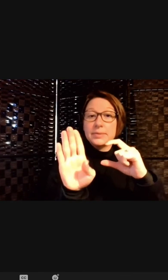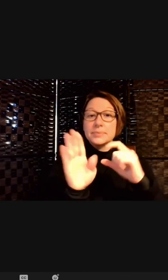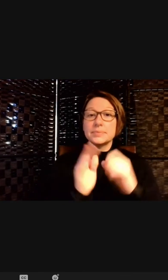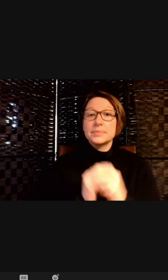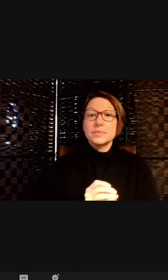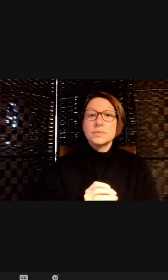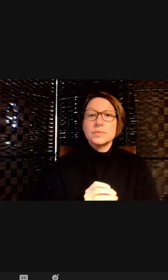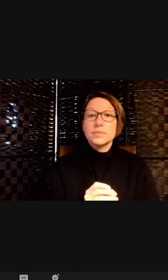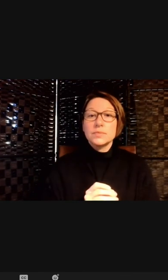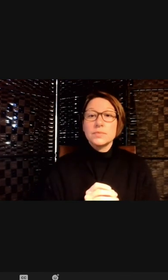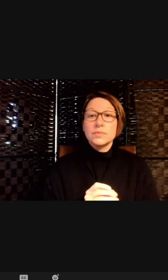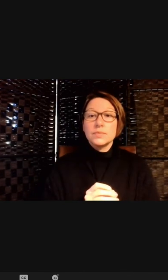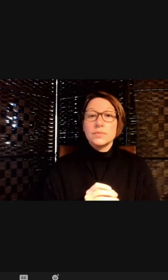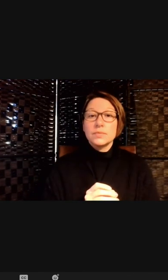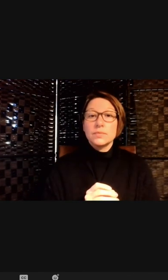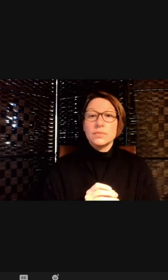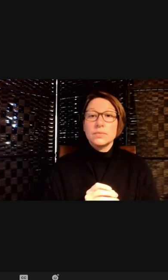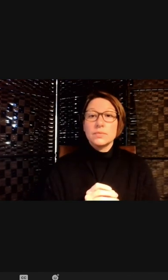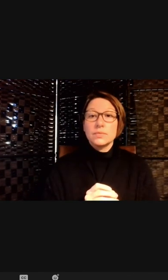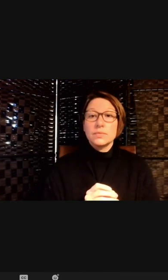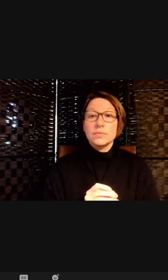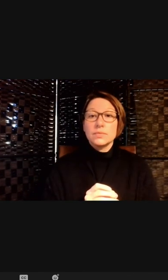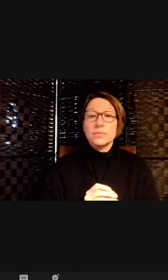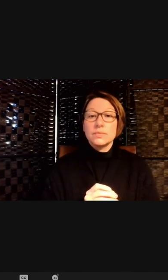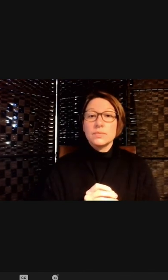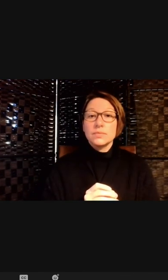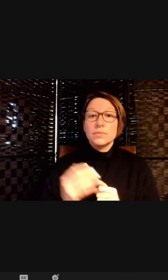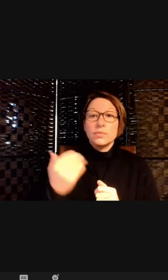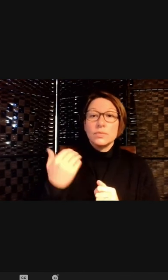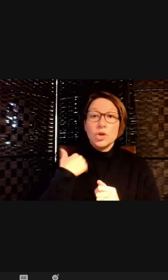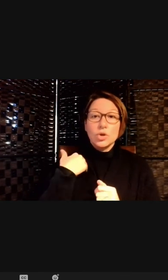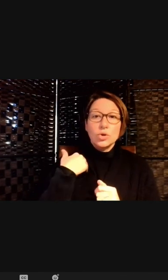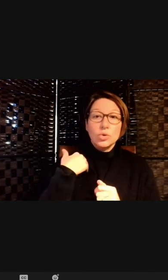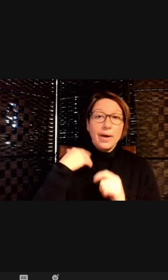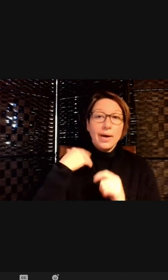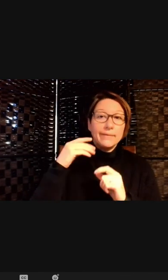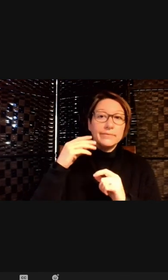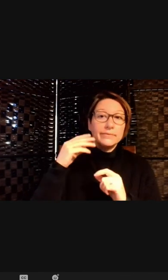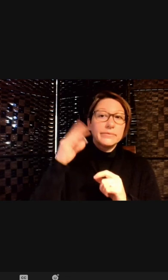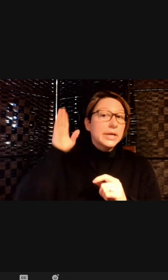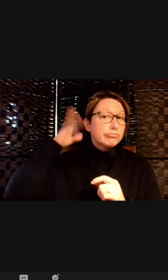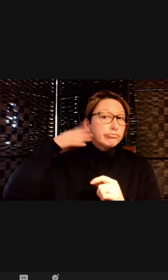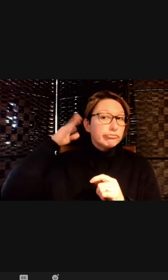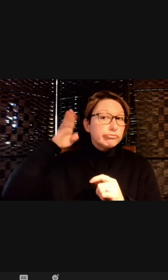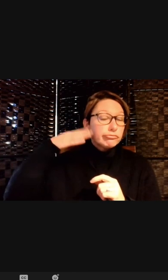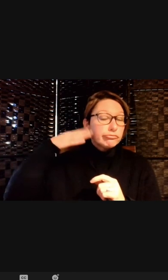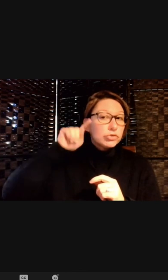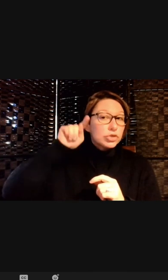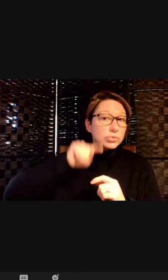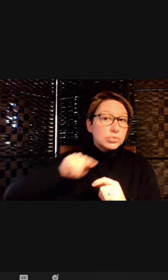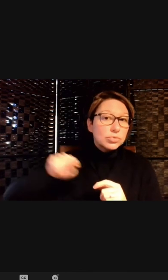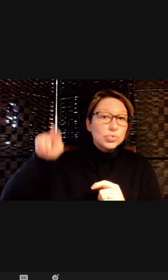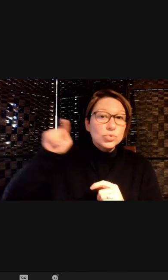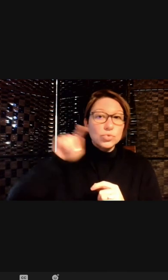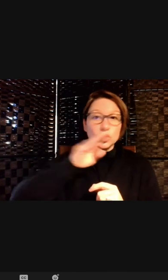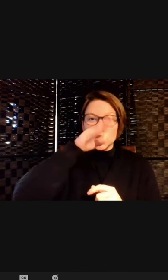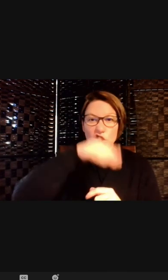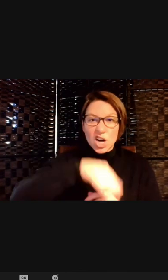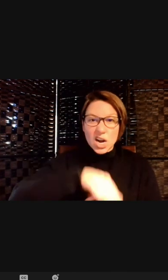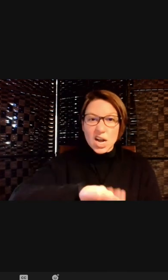I think this video will screw you there. So you've got the highlighting of the flappy ear and the trunk, and then we would